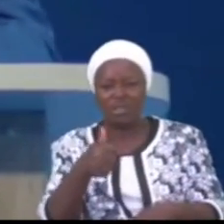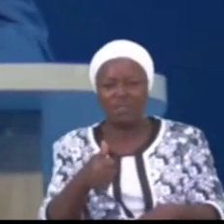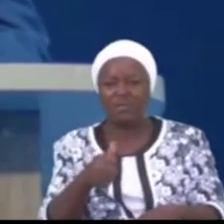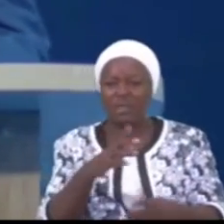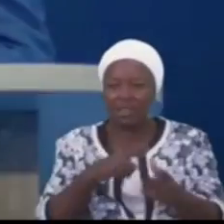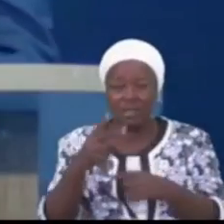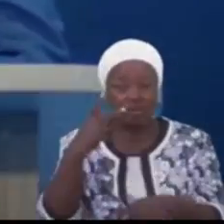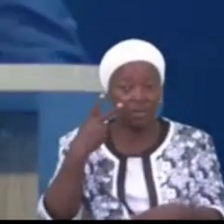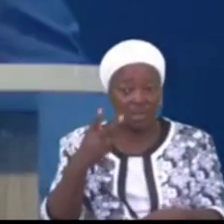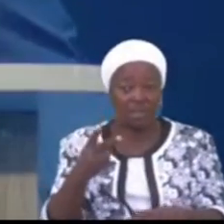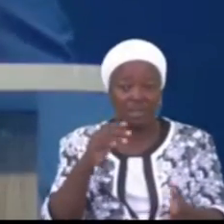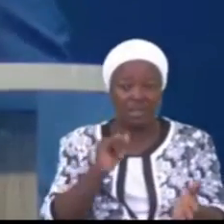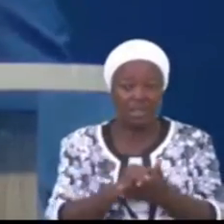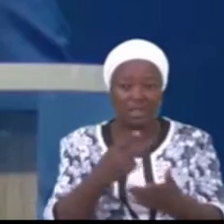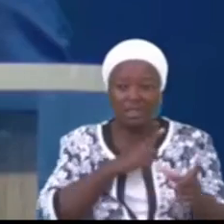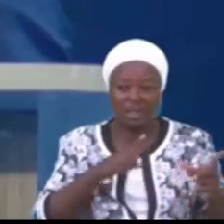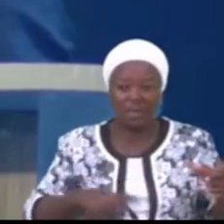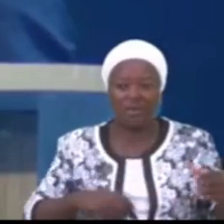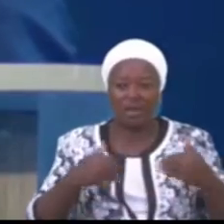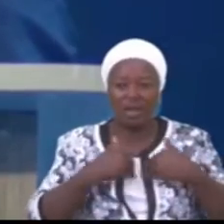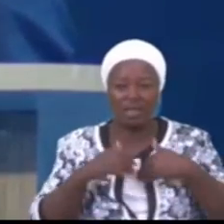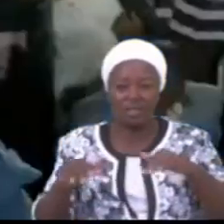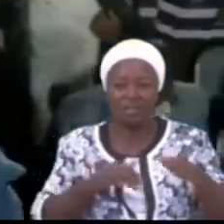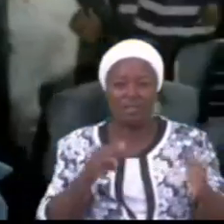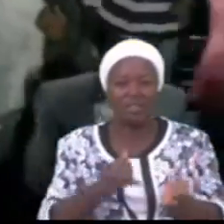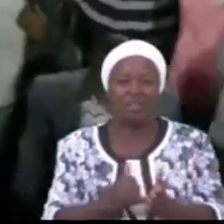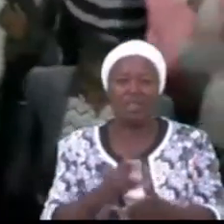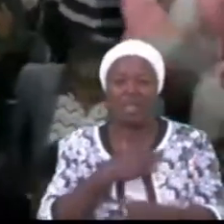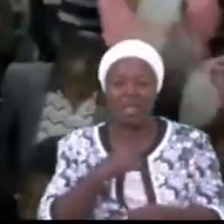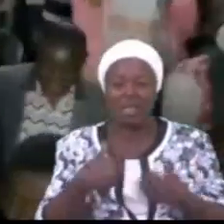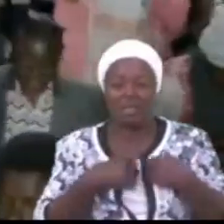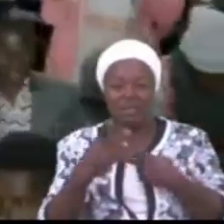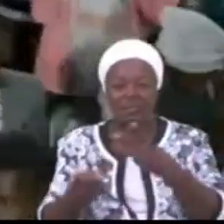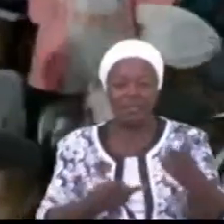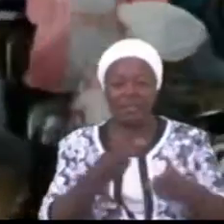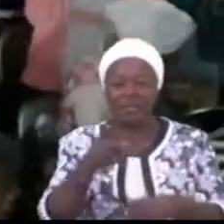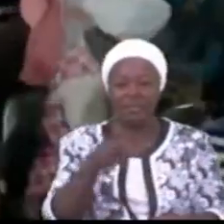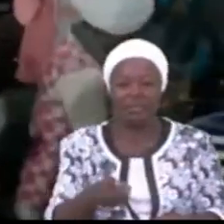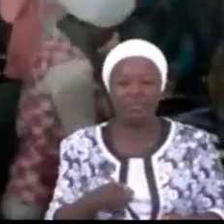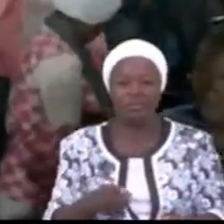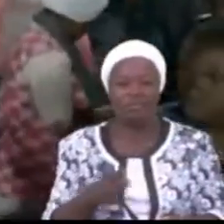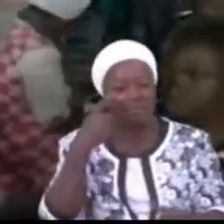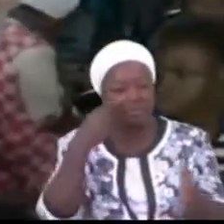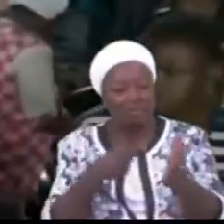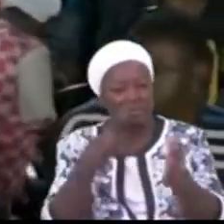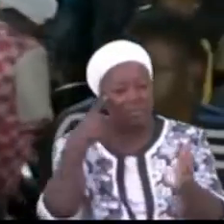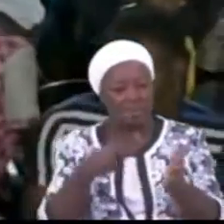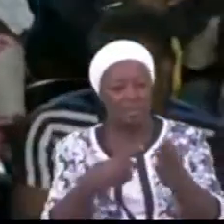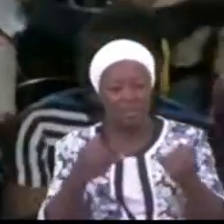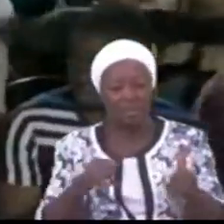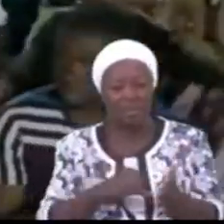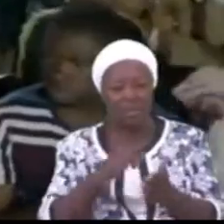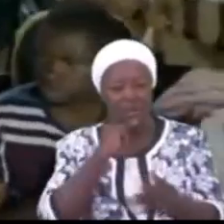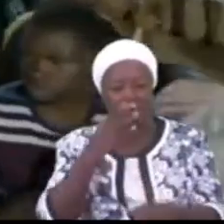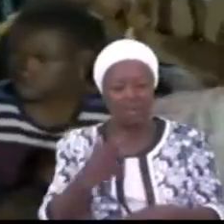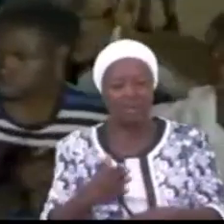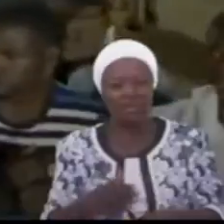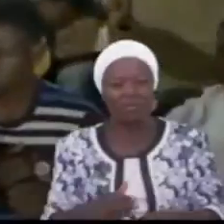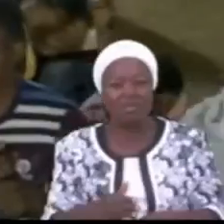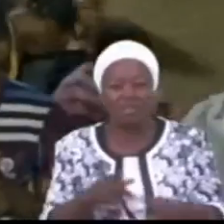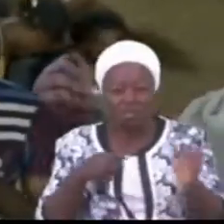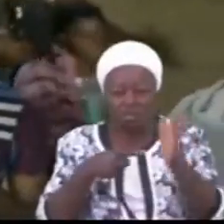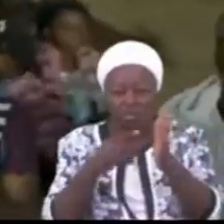see the Lord has visited you. Check up, check up. It's there. Demonstrate